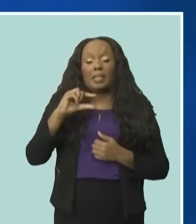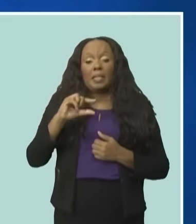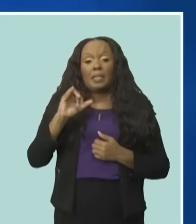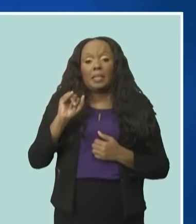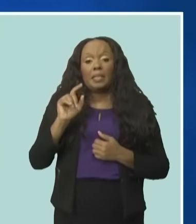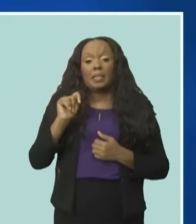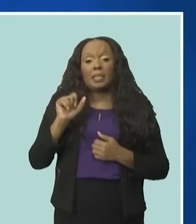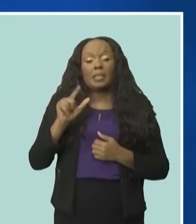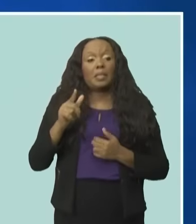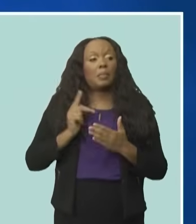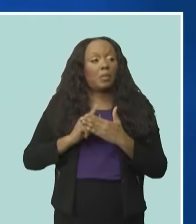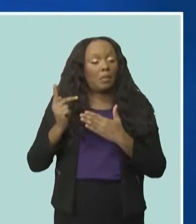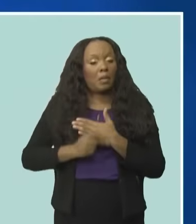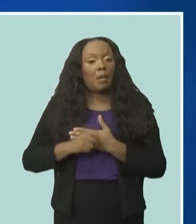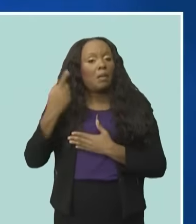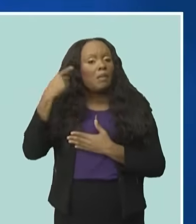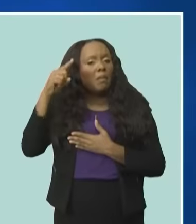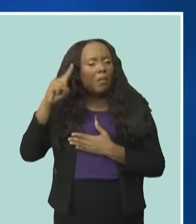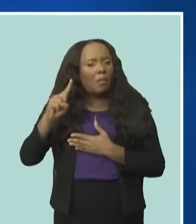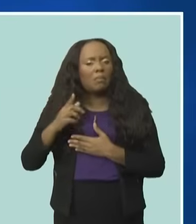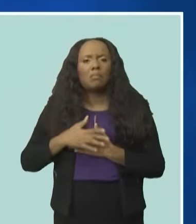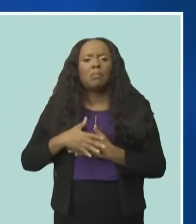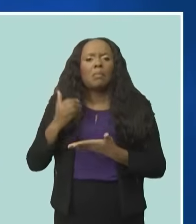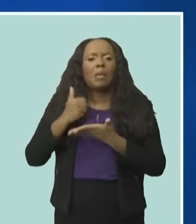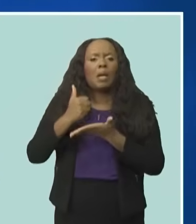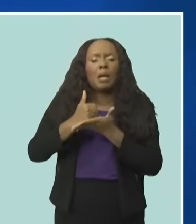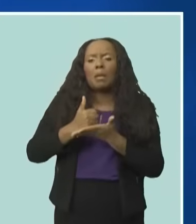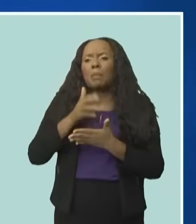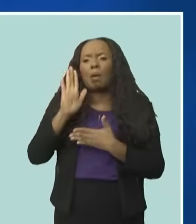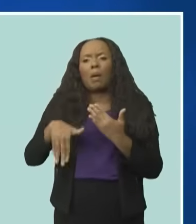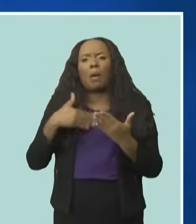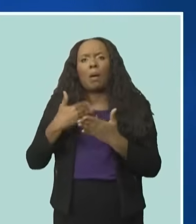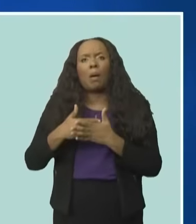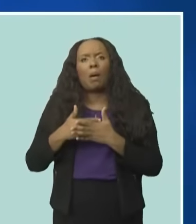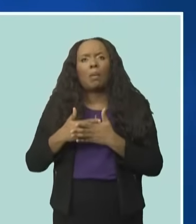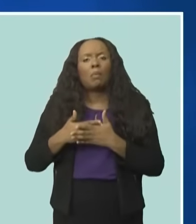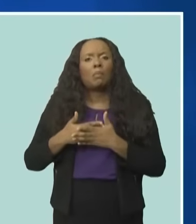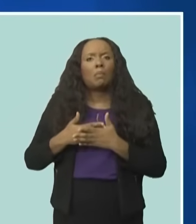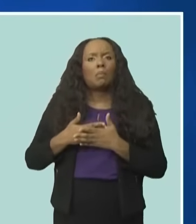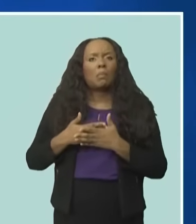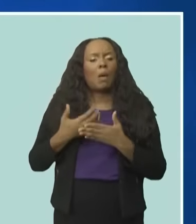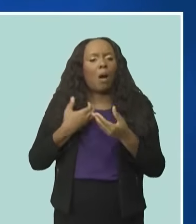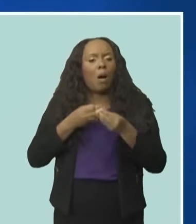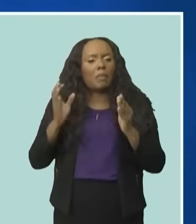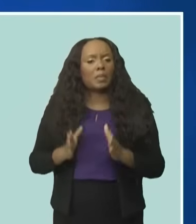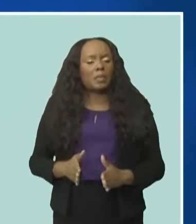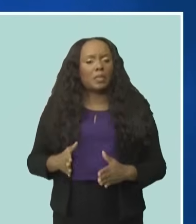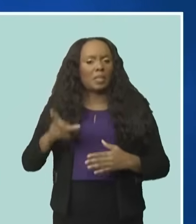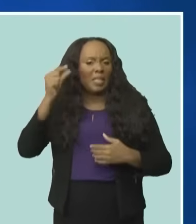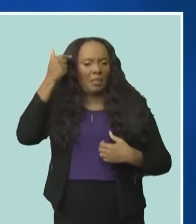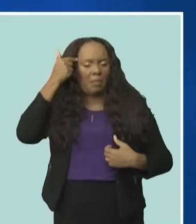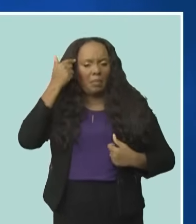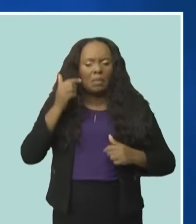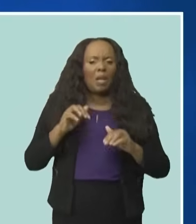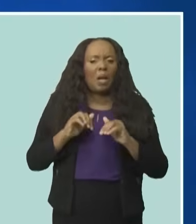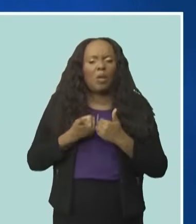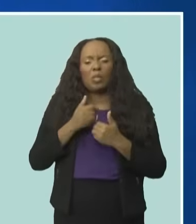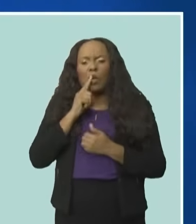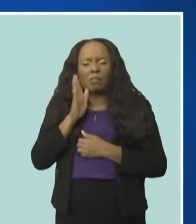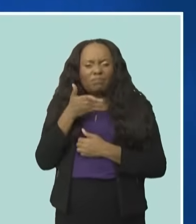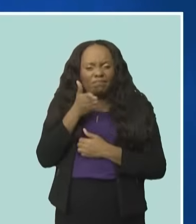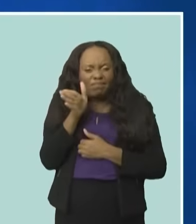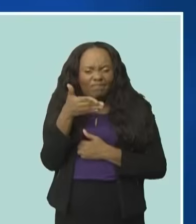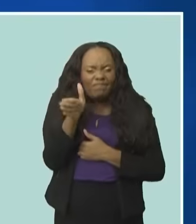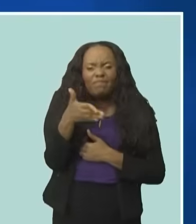essentially sets out to help our public officers understand how to navigate digital